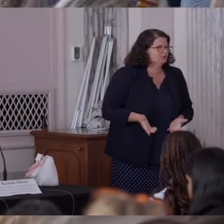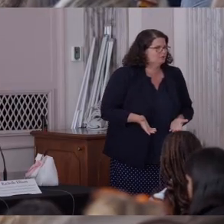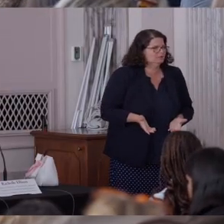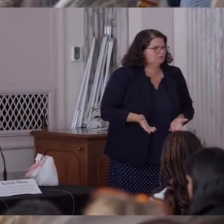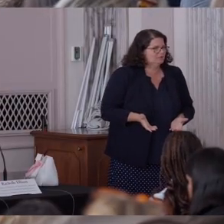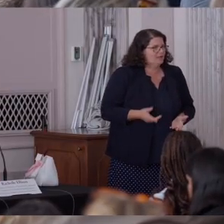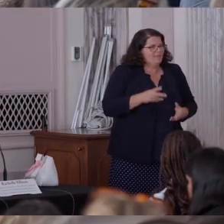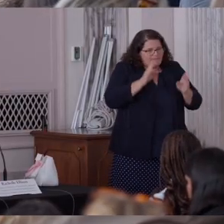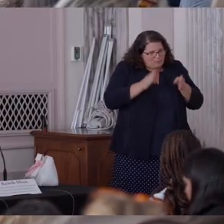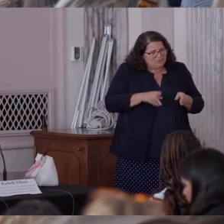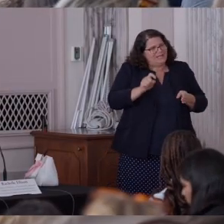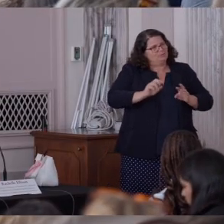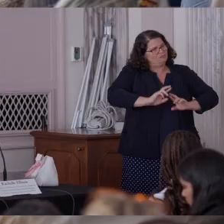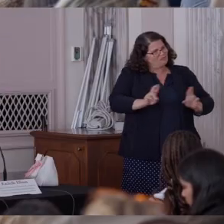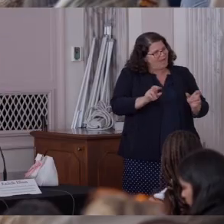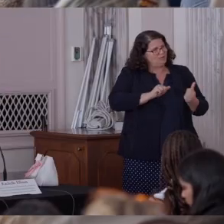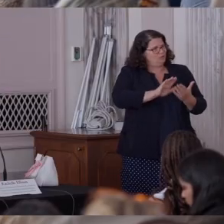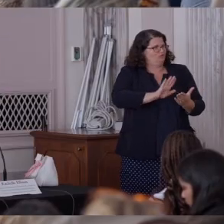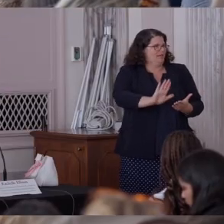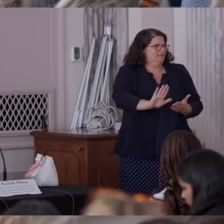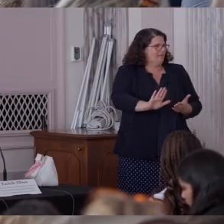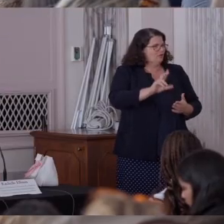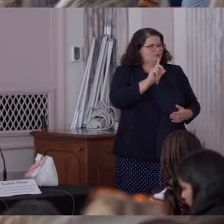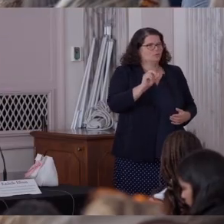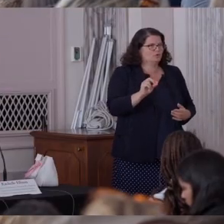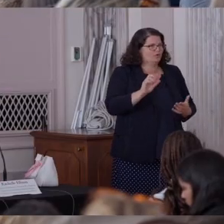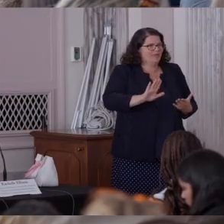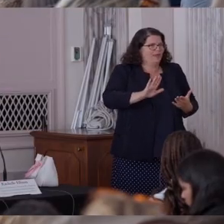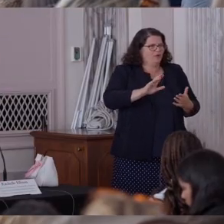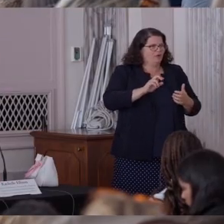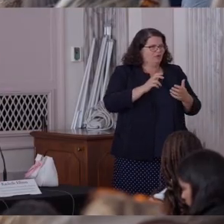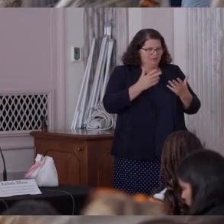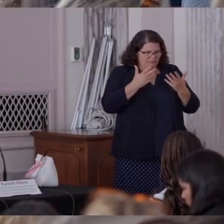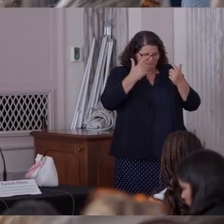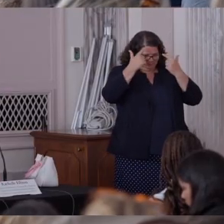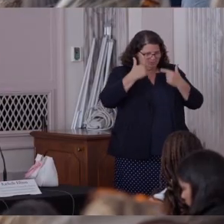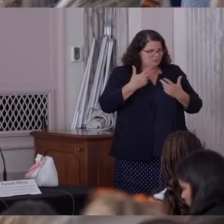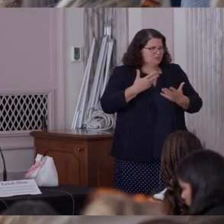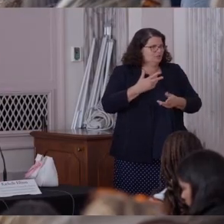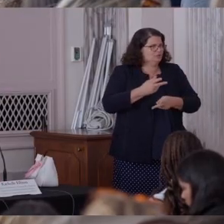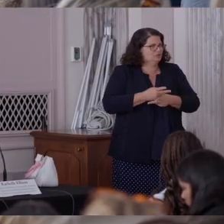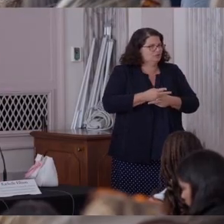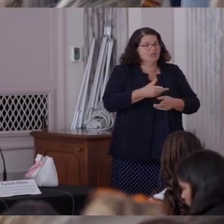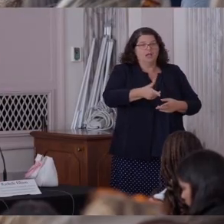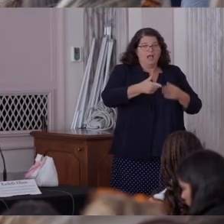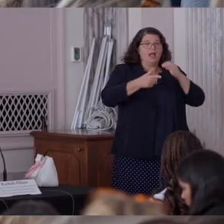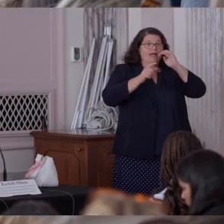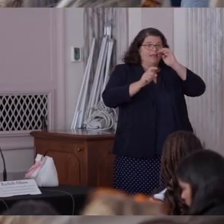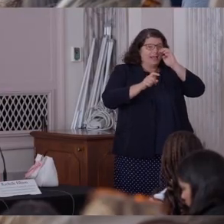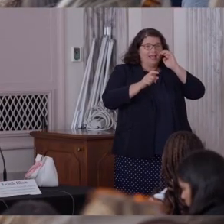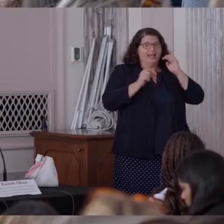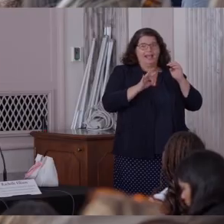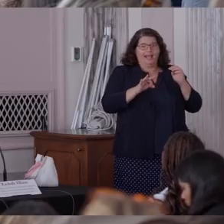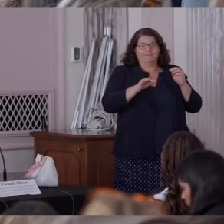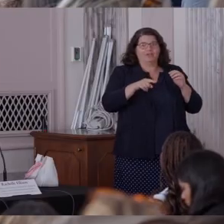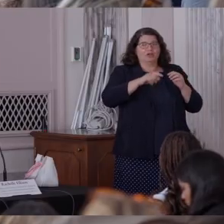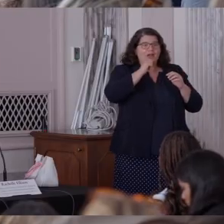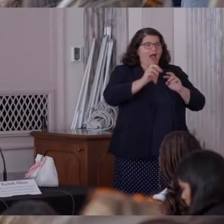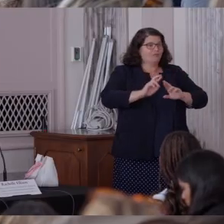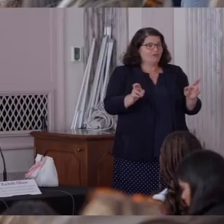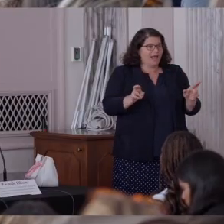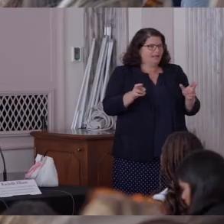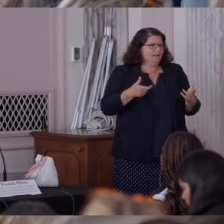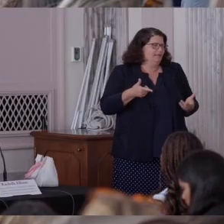person is not ready to address these disorders or these issues, there's nothing that's going to keep them from addressing them with the Housing